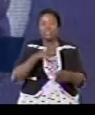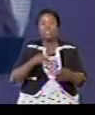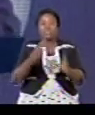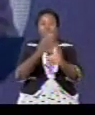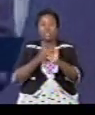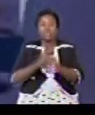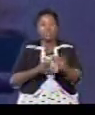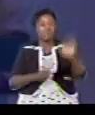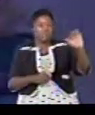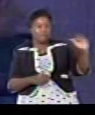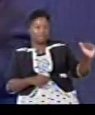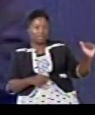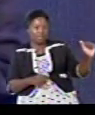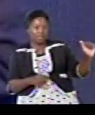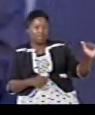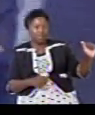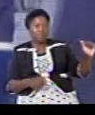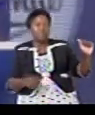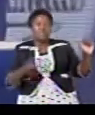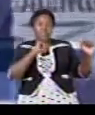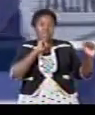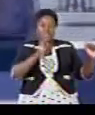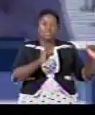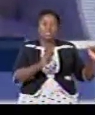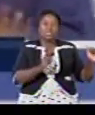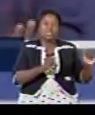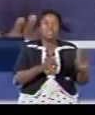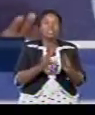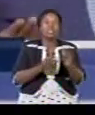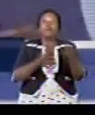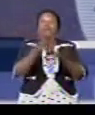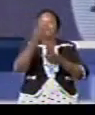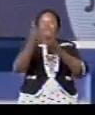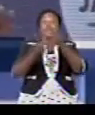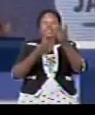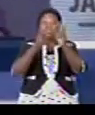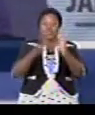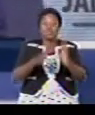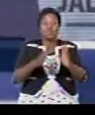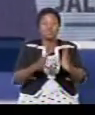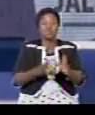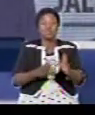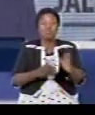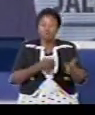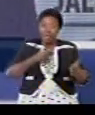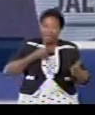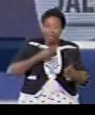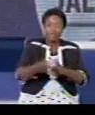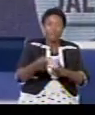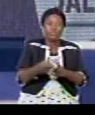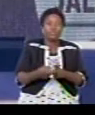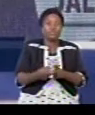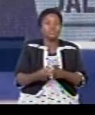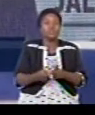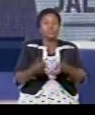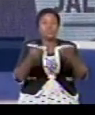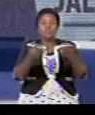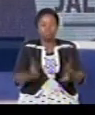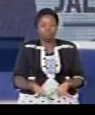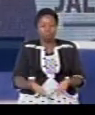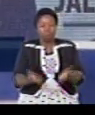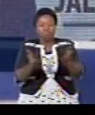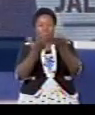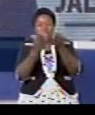A, alien afflictions alleviated. All the foreign afflictions, where is